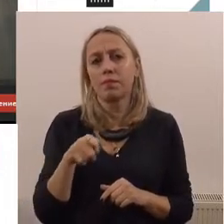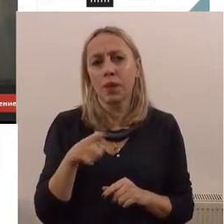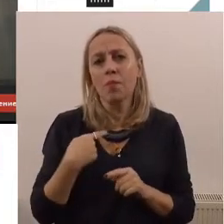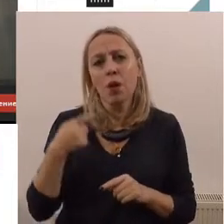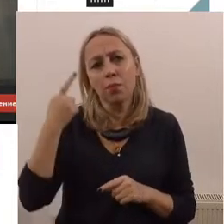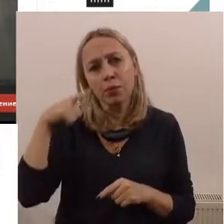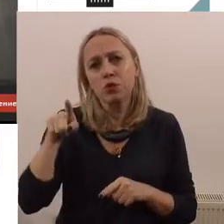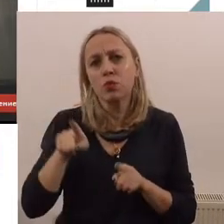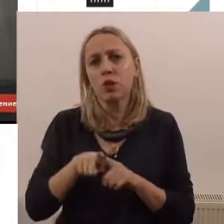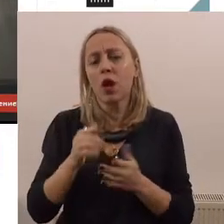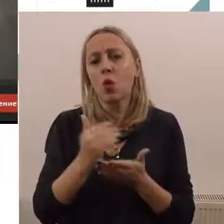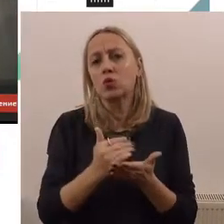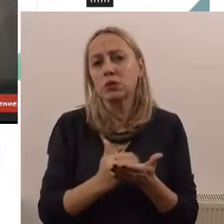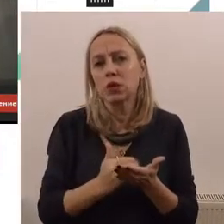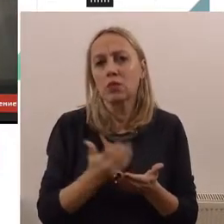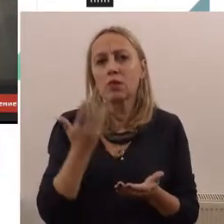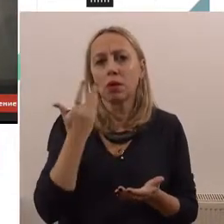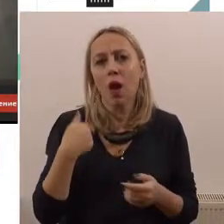works of arts